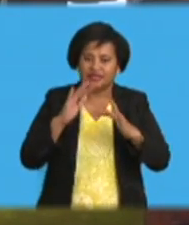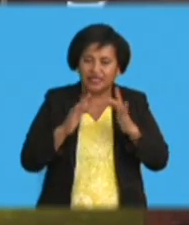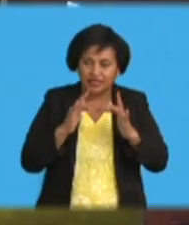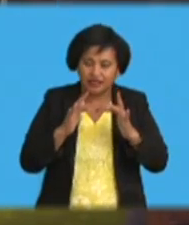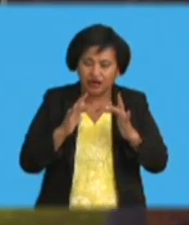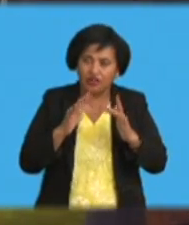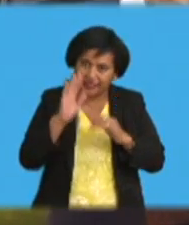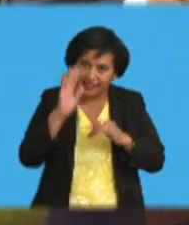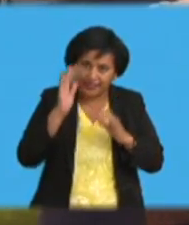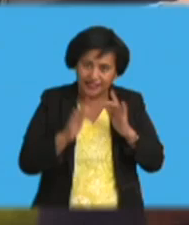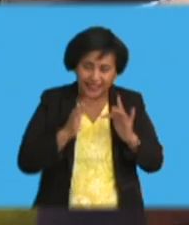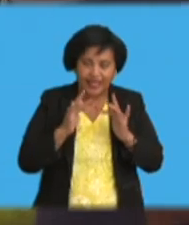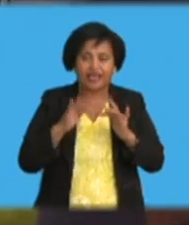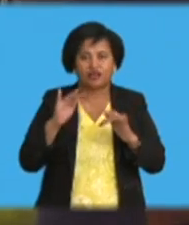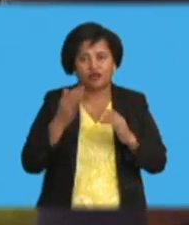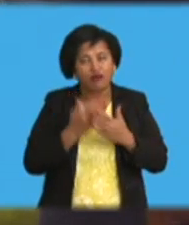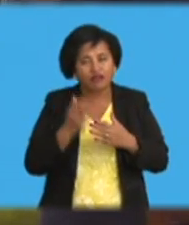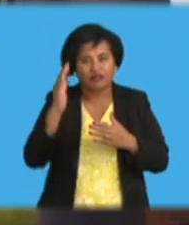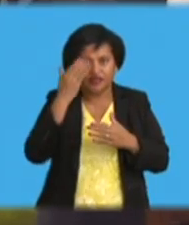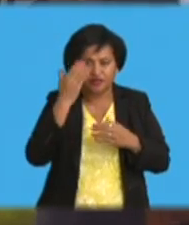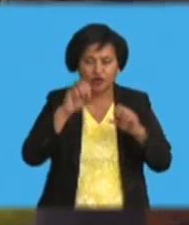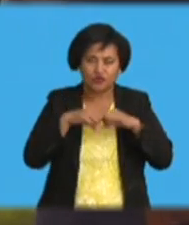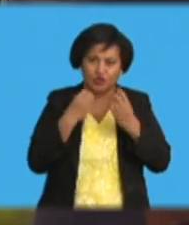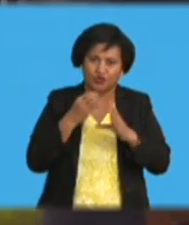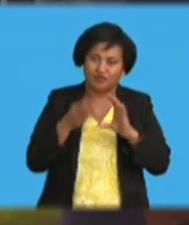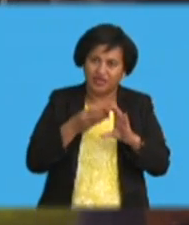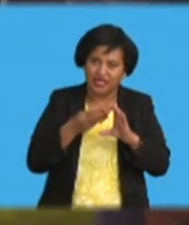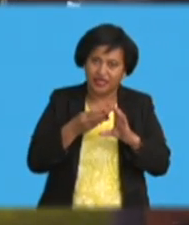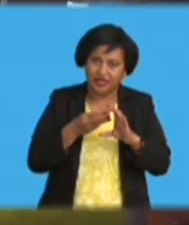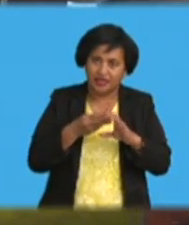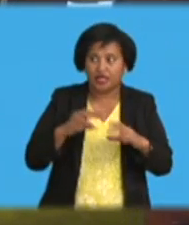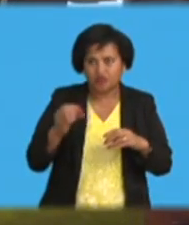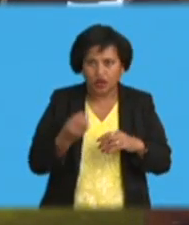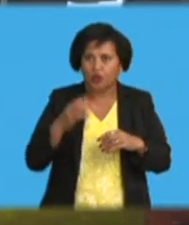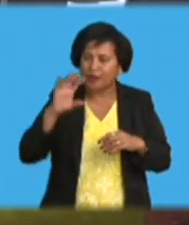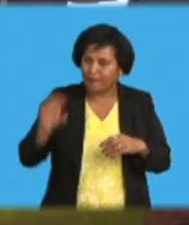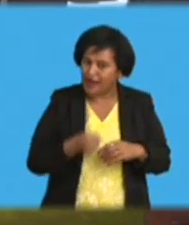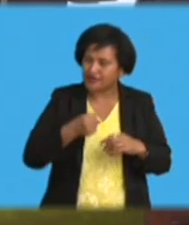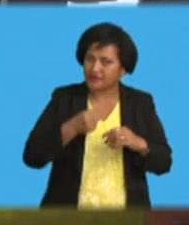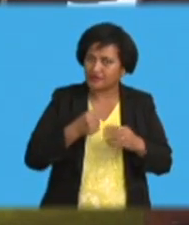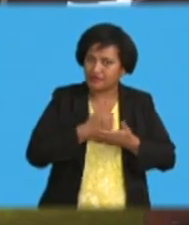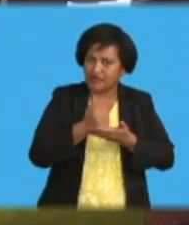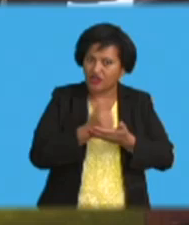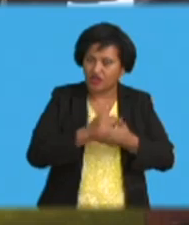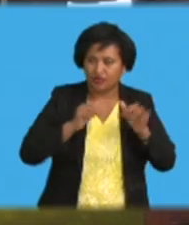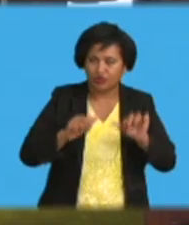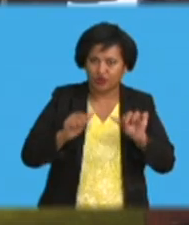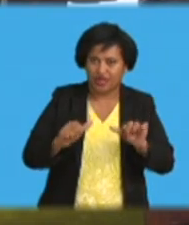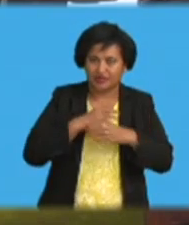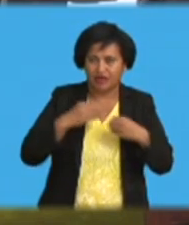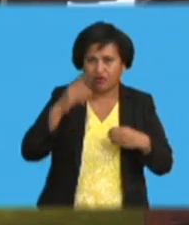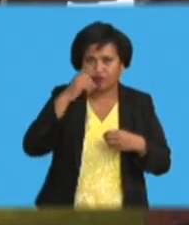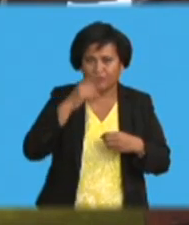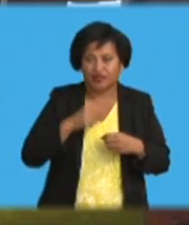abused, another independent institution is attacked. And for the sake of our people, we must take action. Madam Speaker, when it comes to safety on social media, the